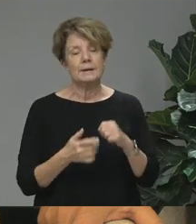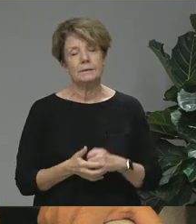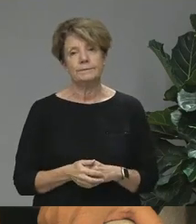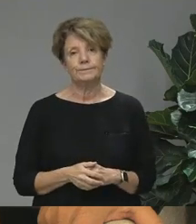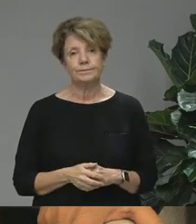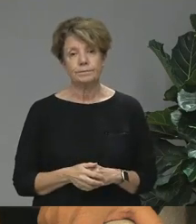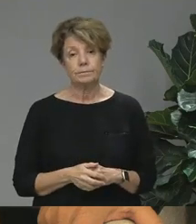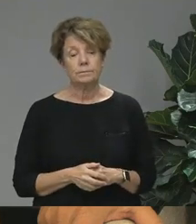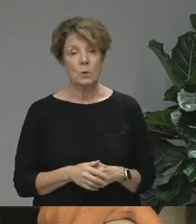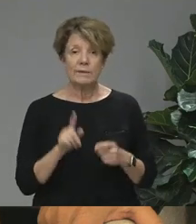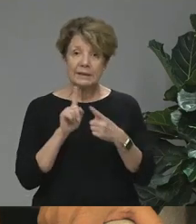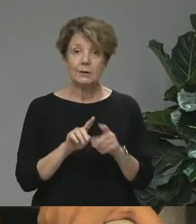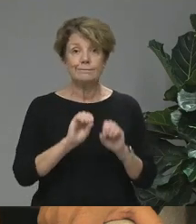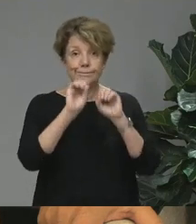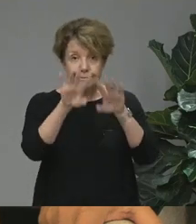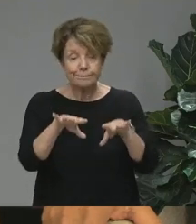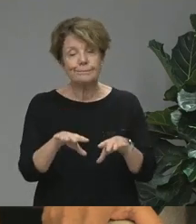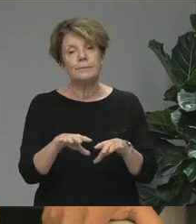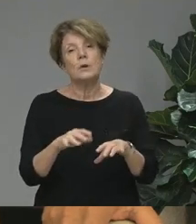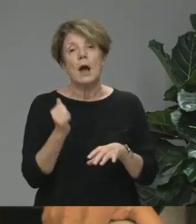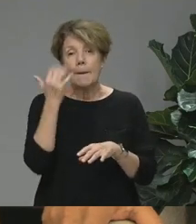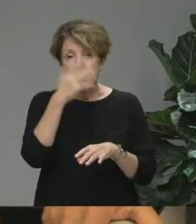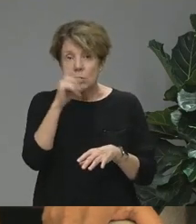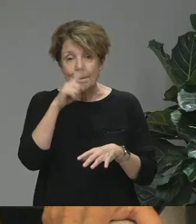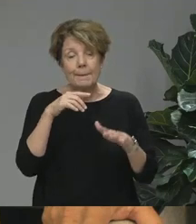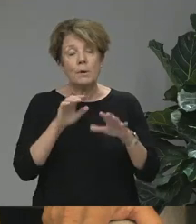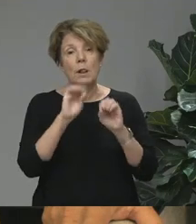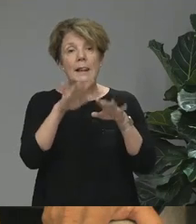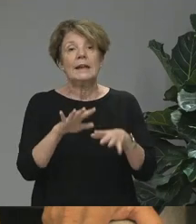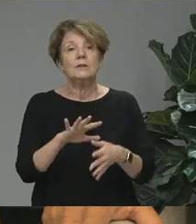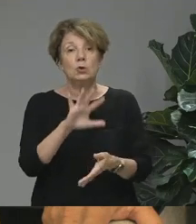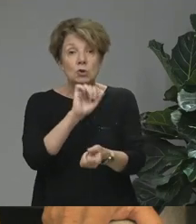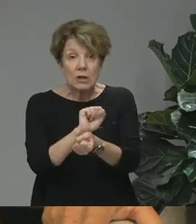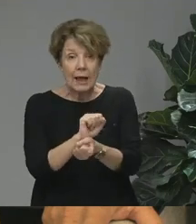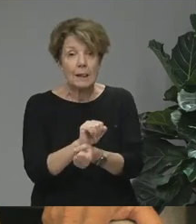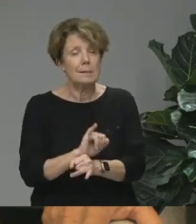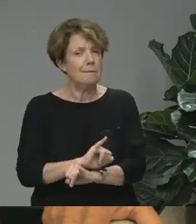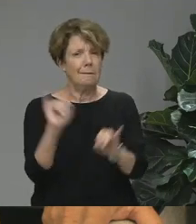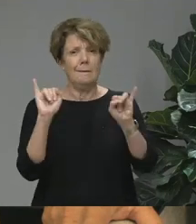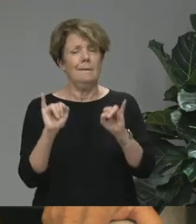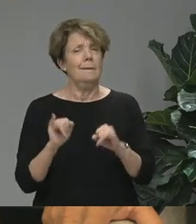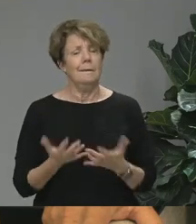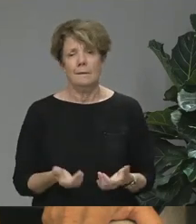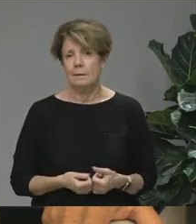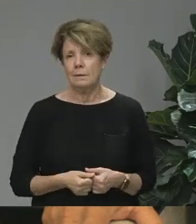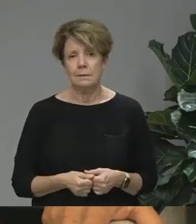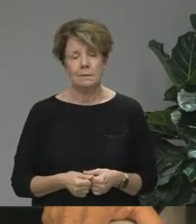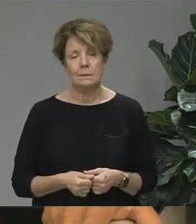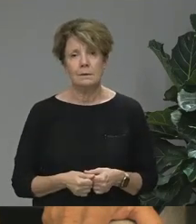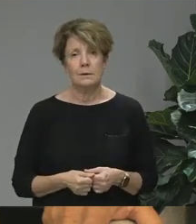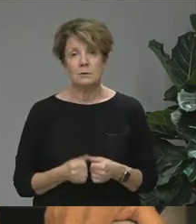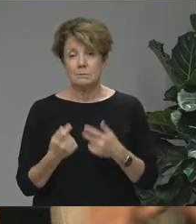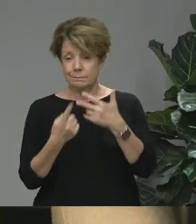continued incarceration rate of our First Peoples at a horrifying rate. We have so many